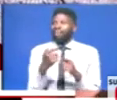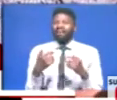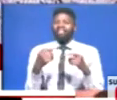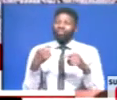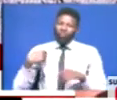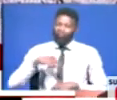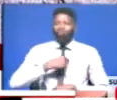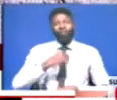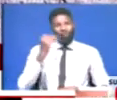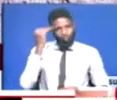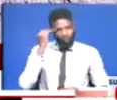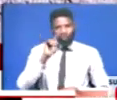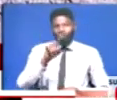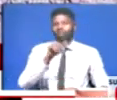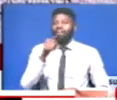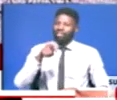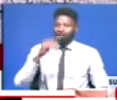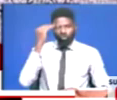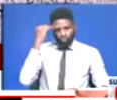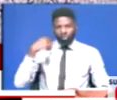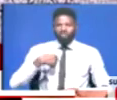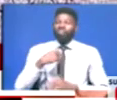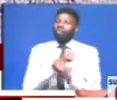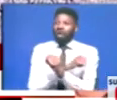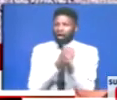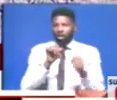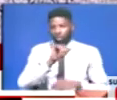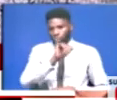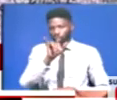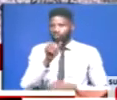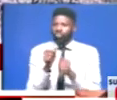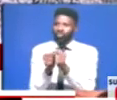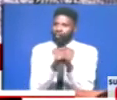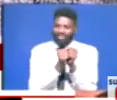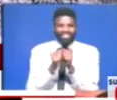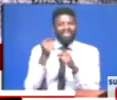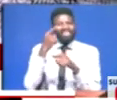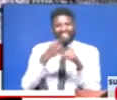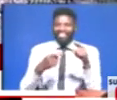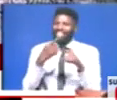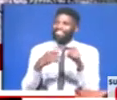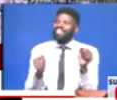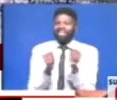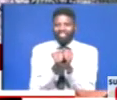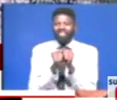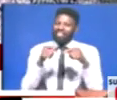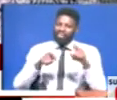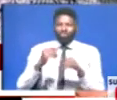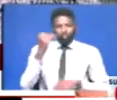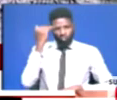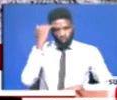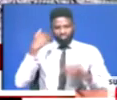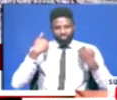one another, and they know me very well. For those ones who have been together for 10 years, they know me as a person. They know me as